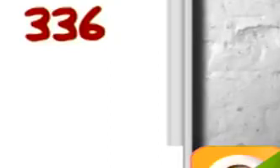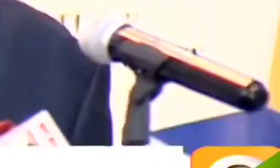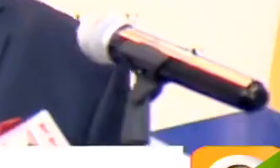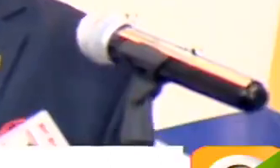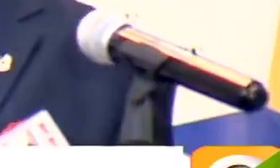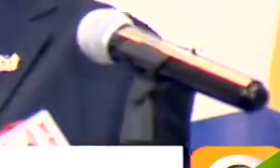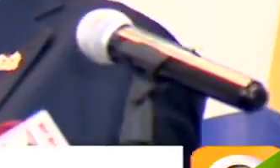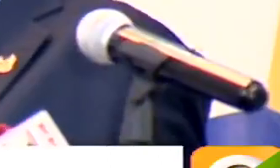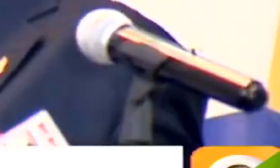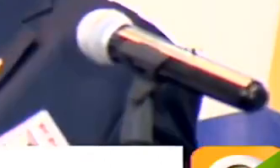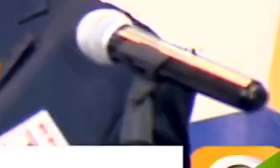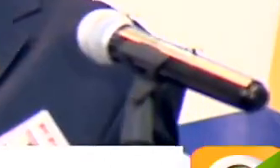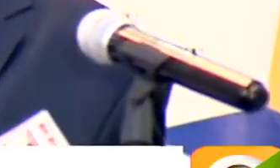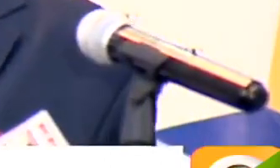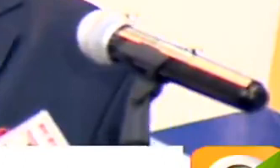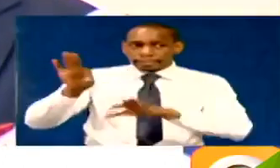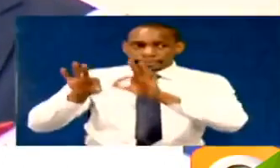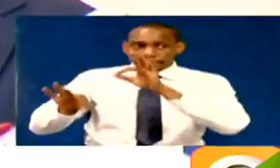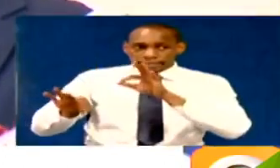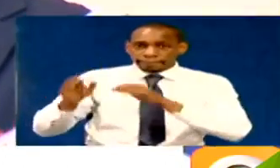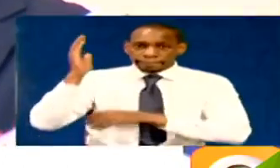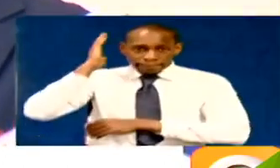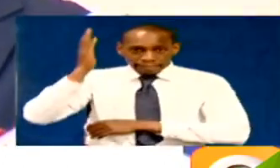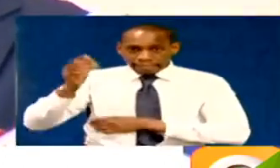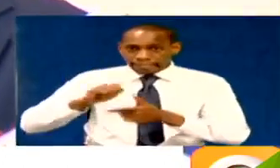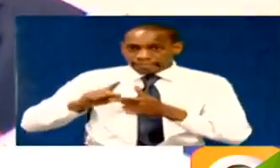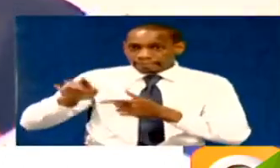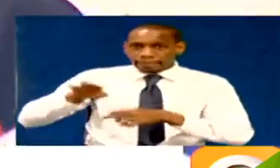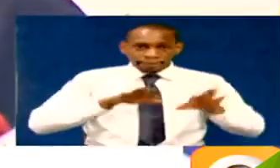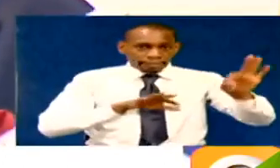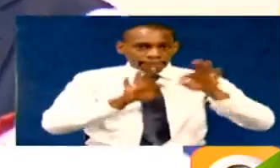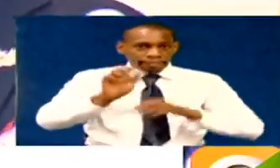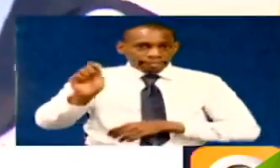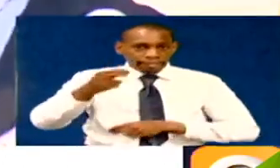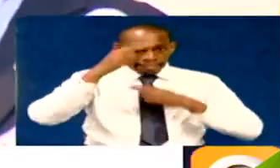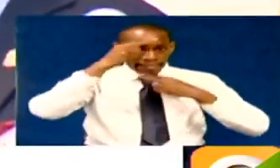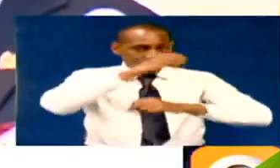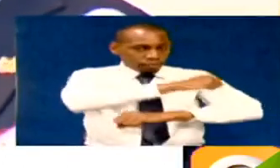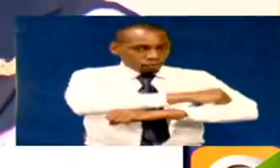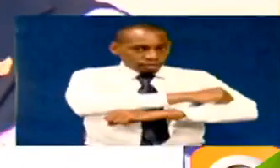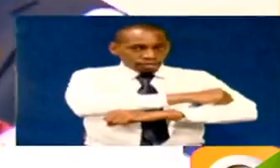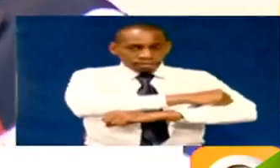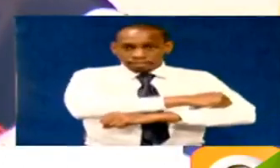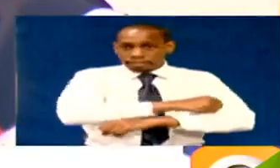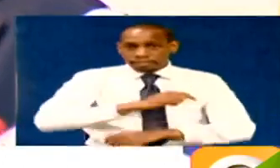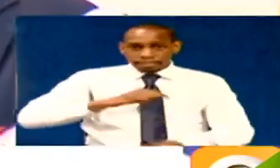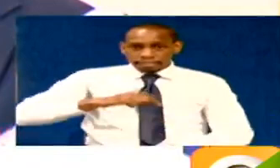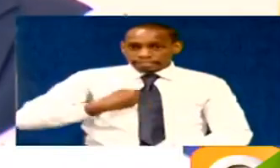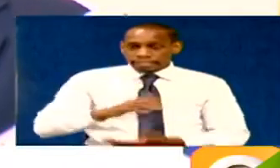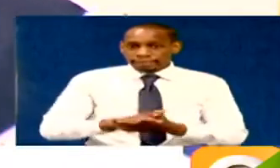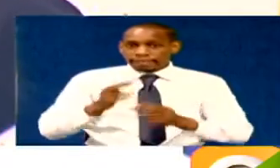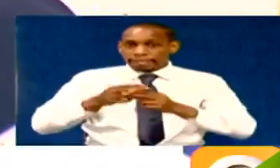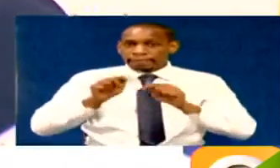is immense. You select Pangani and then you select Kenya High School. I can't call my